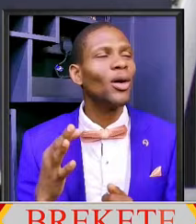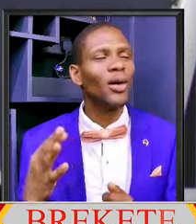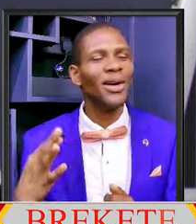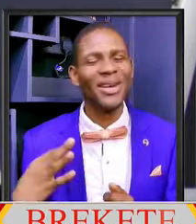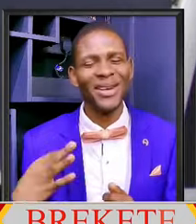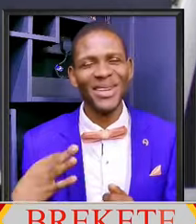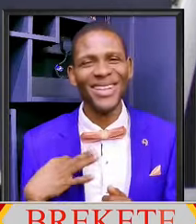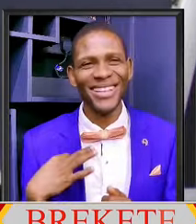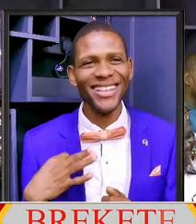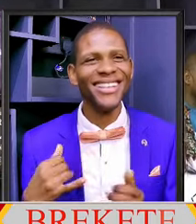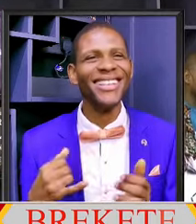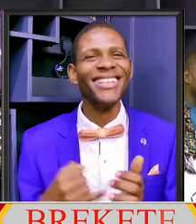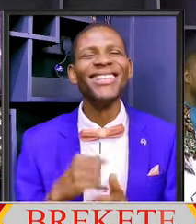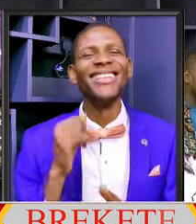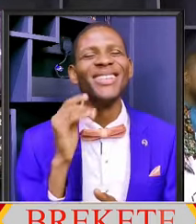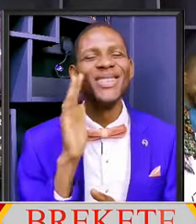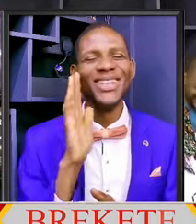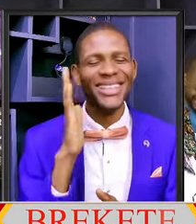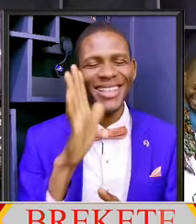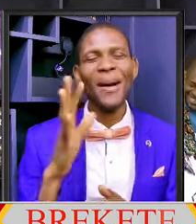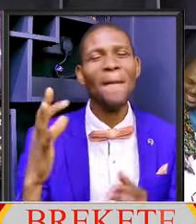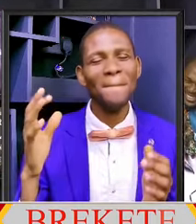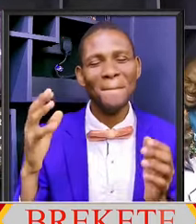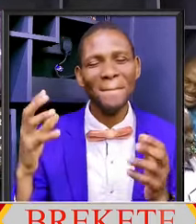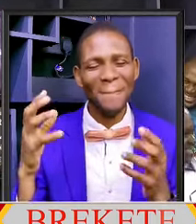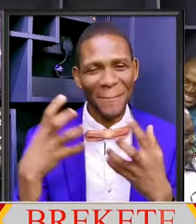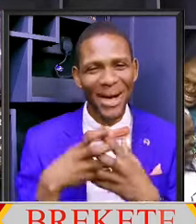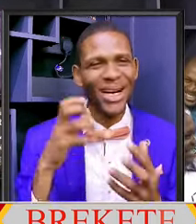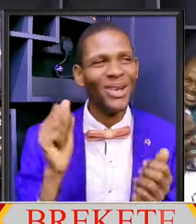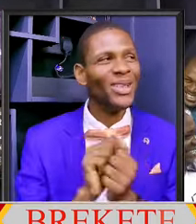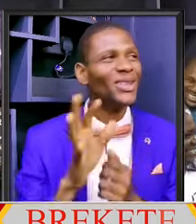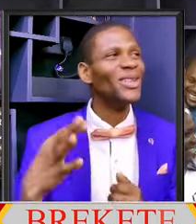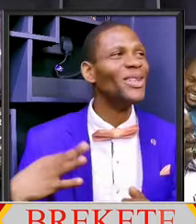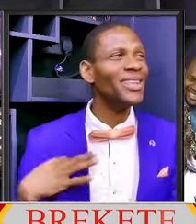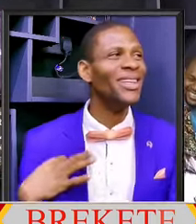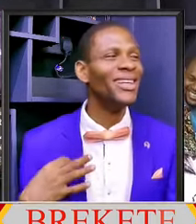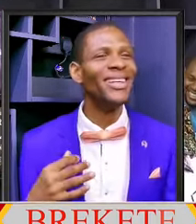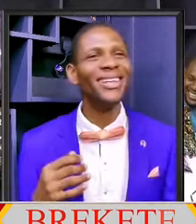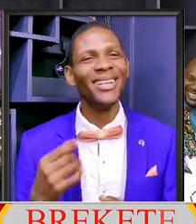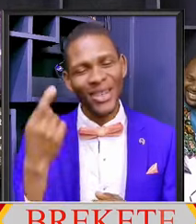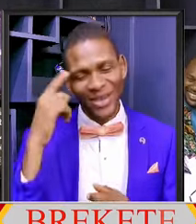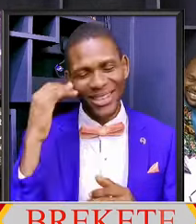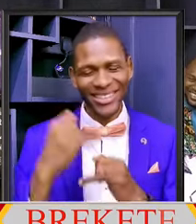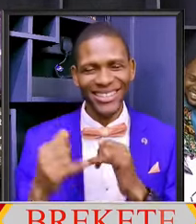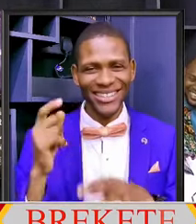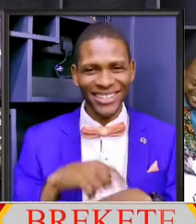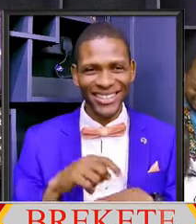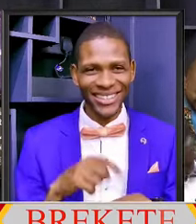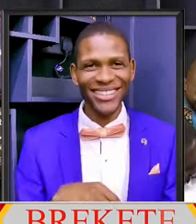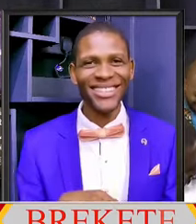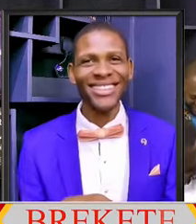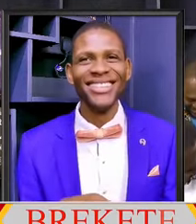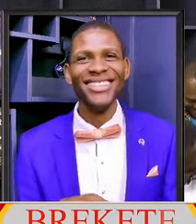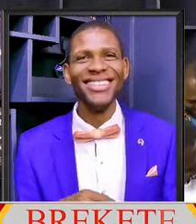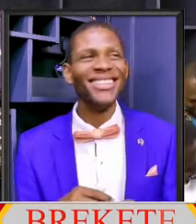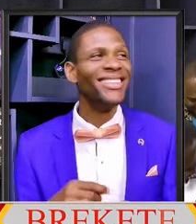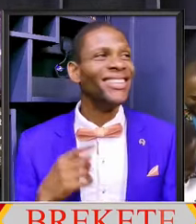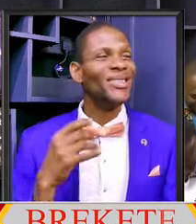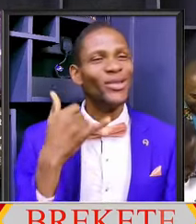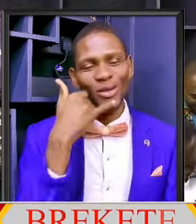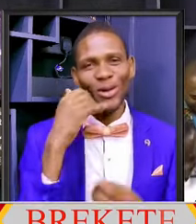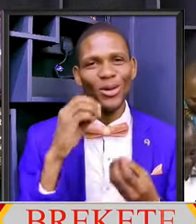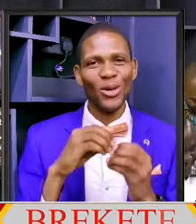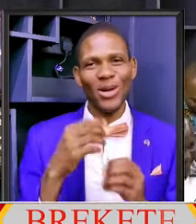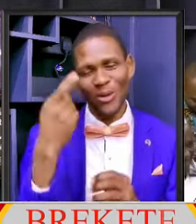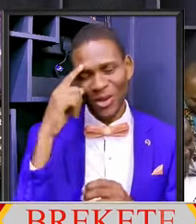Now you go match with your dress and the person will suggest that for the last time, the phone